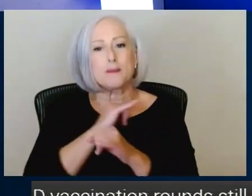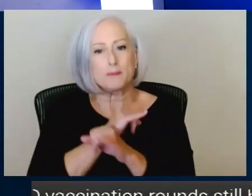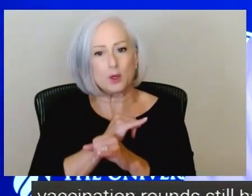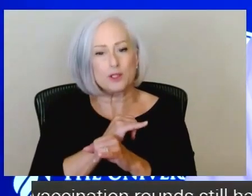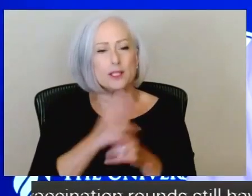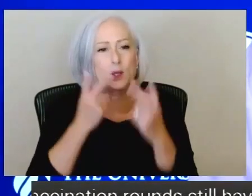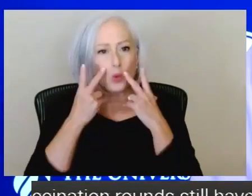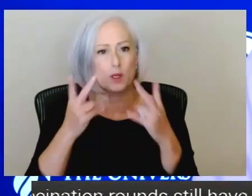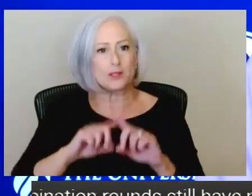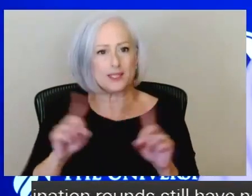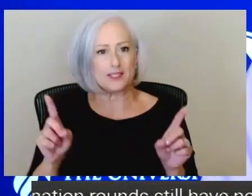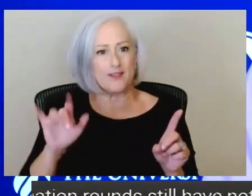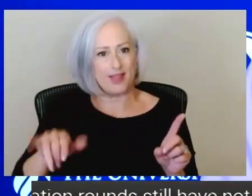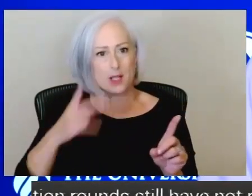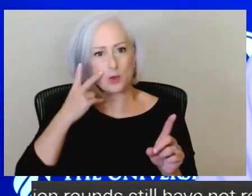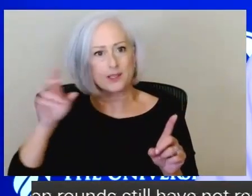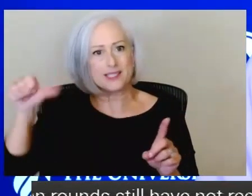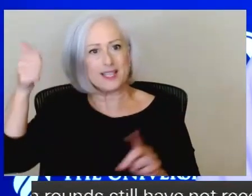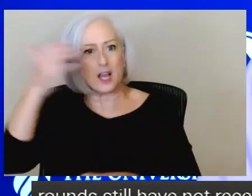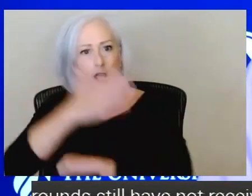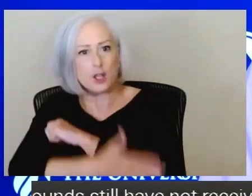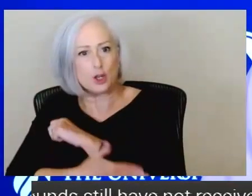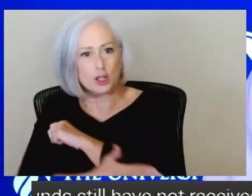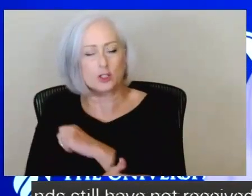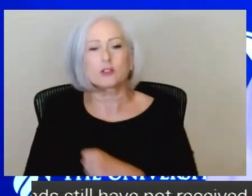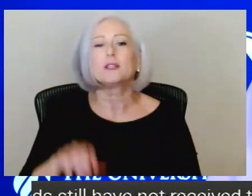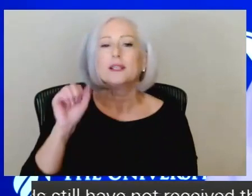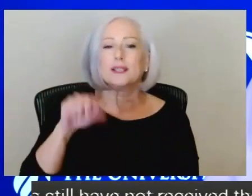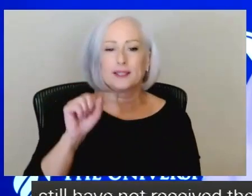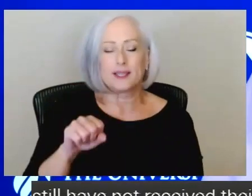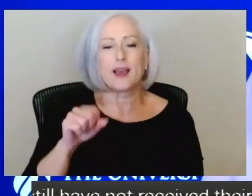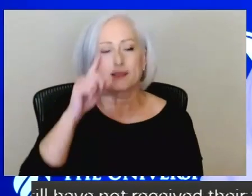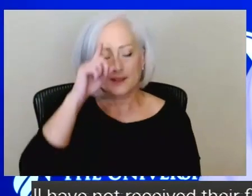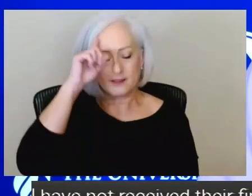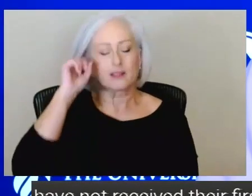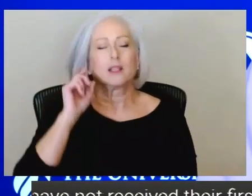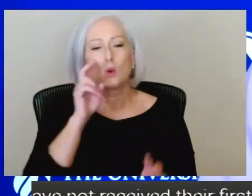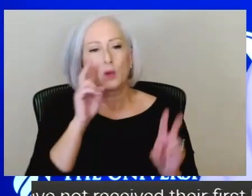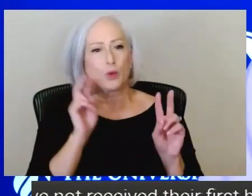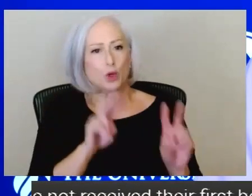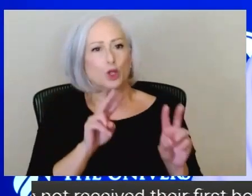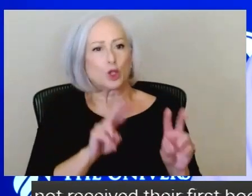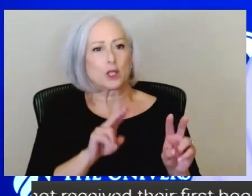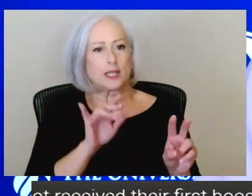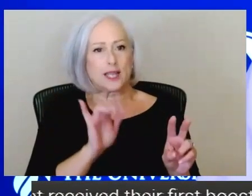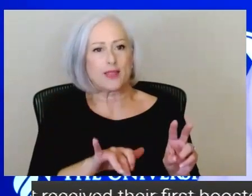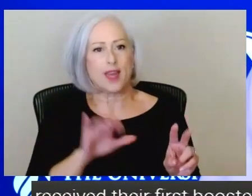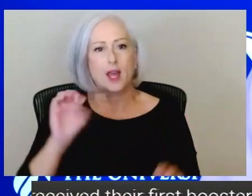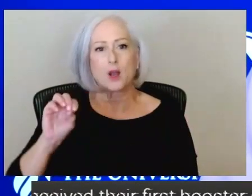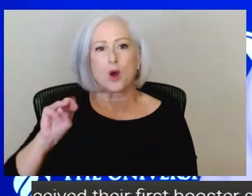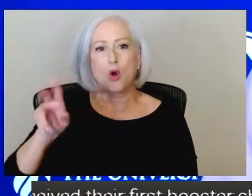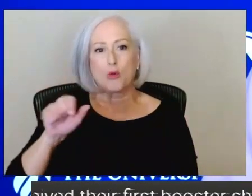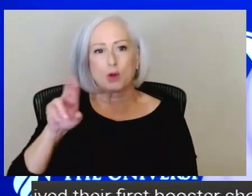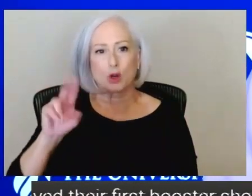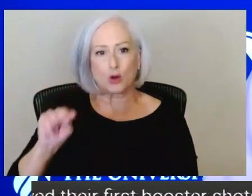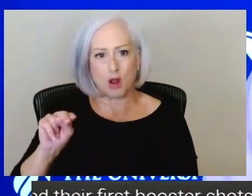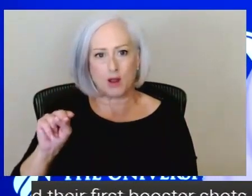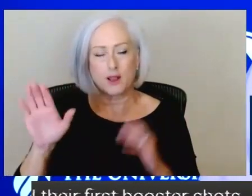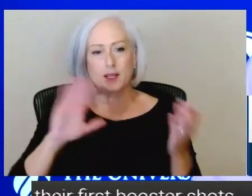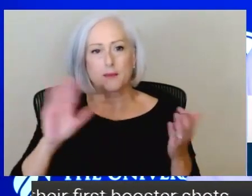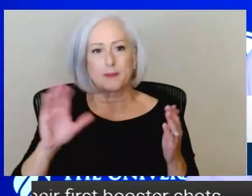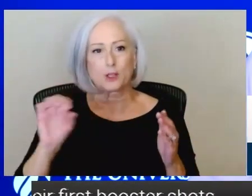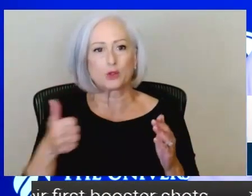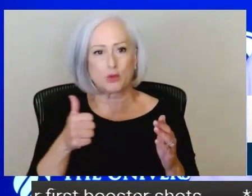and I think that's exactly right. There was a preprint looking at that Omicron versus the other waves, and they said